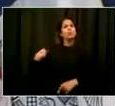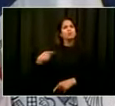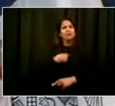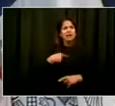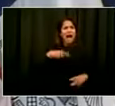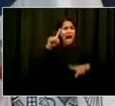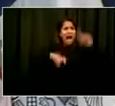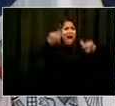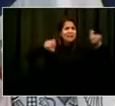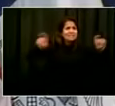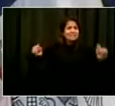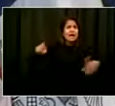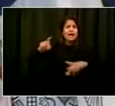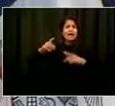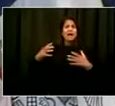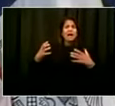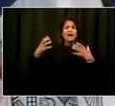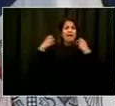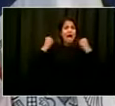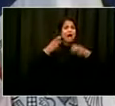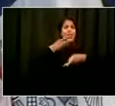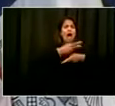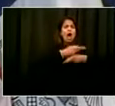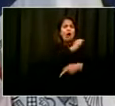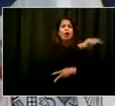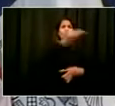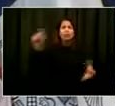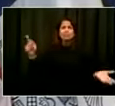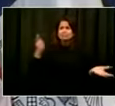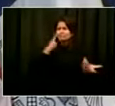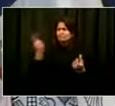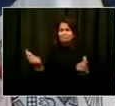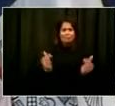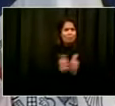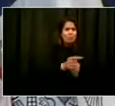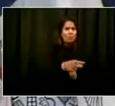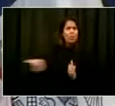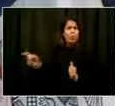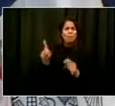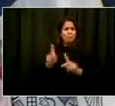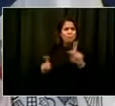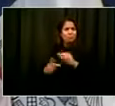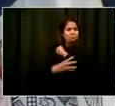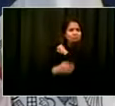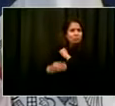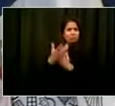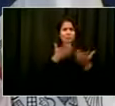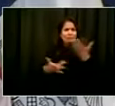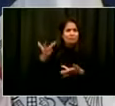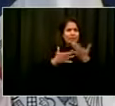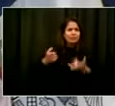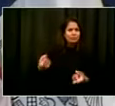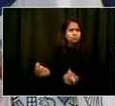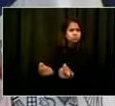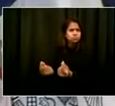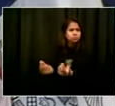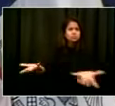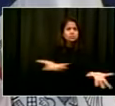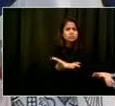to determine how to keep people safe, and made the decision, obviously, to get a lot of people out of congregate shelter and into